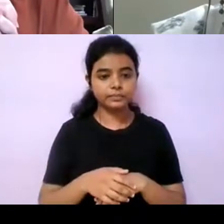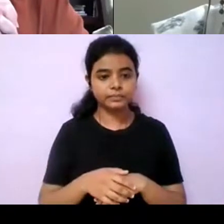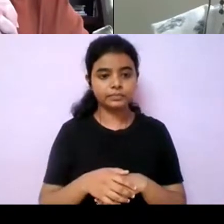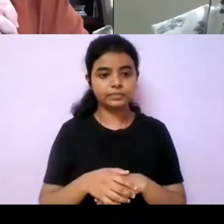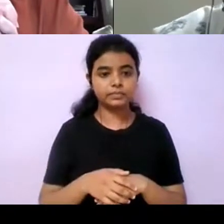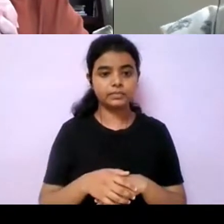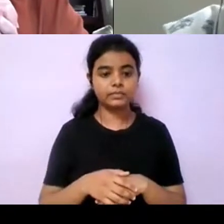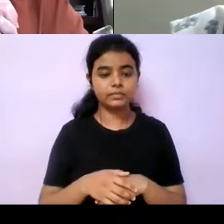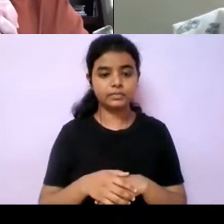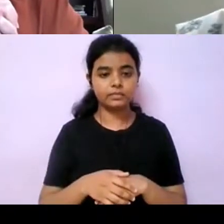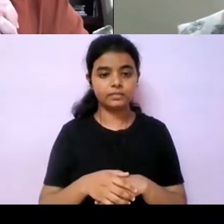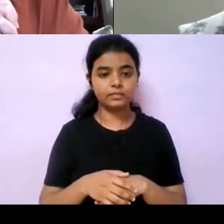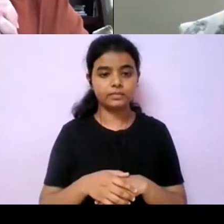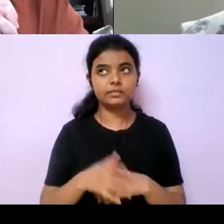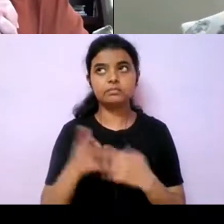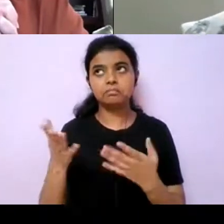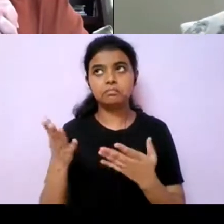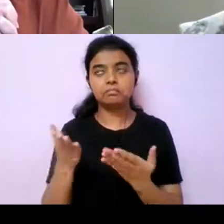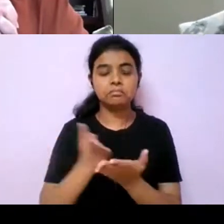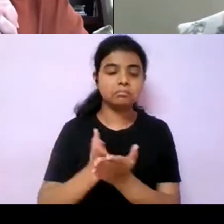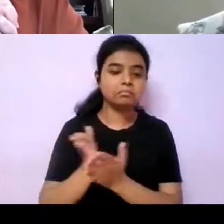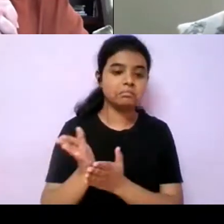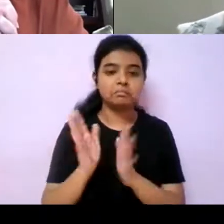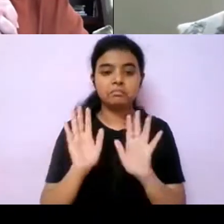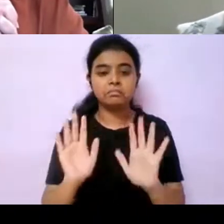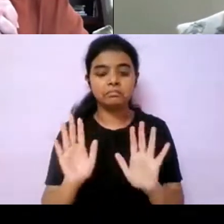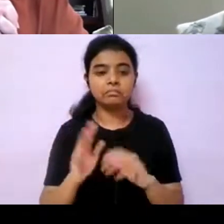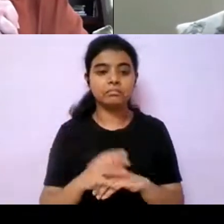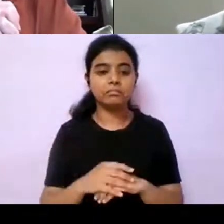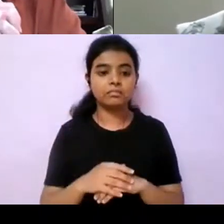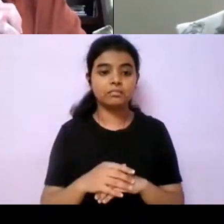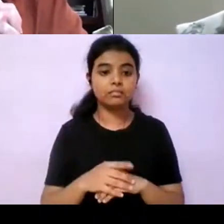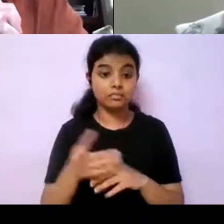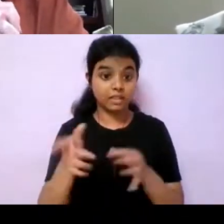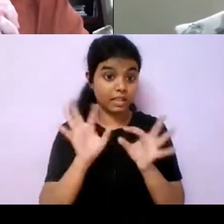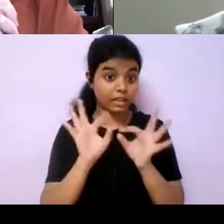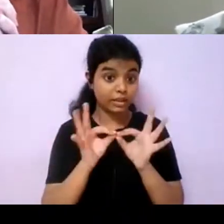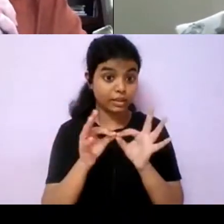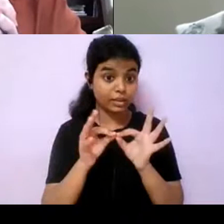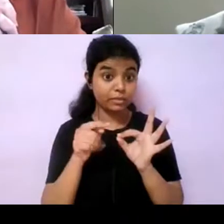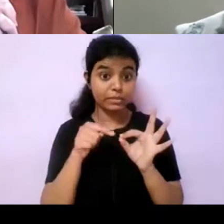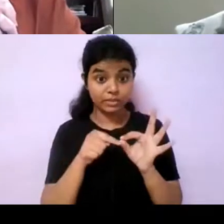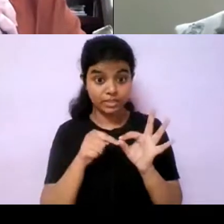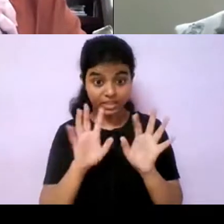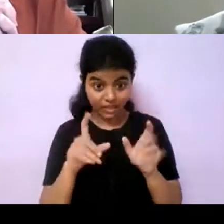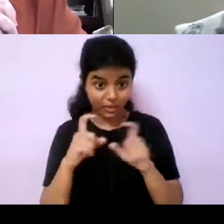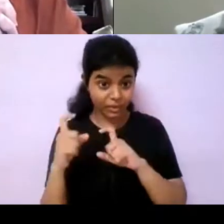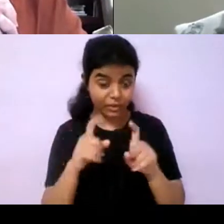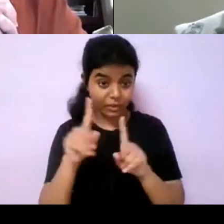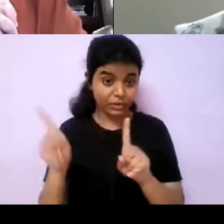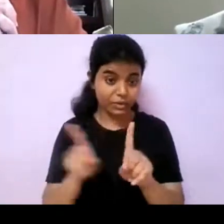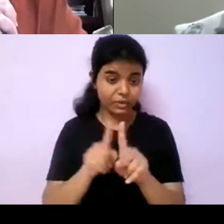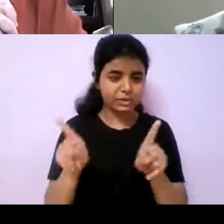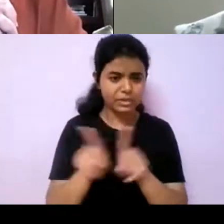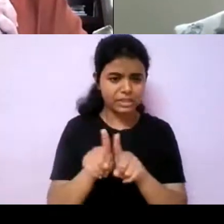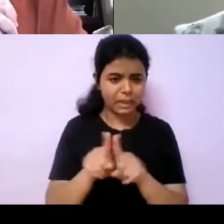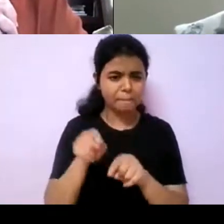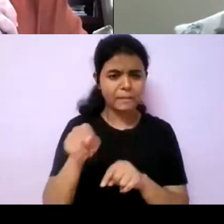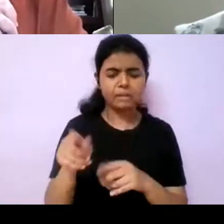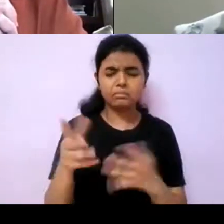And there are ways in which the interpreter is, and there are ways in